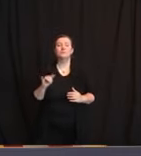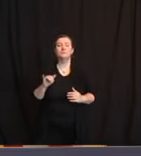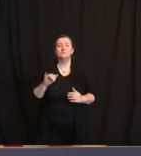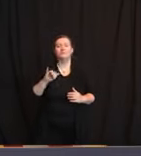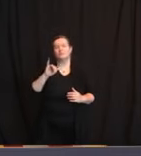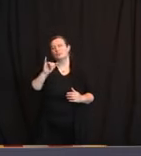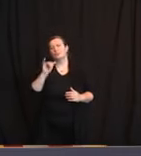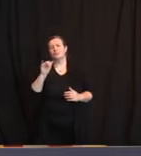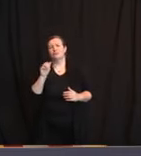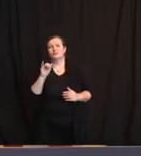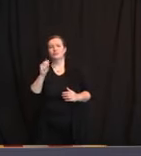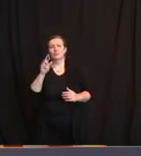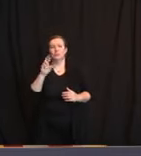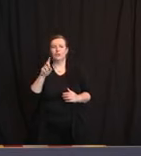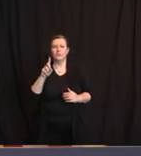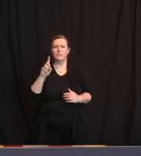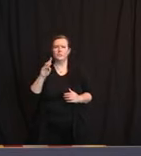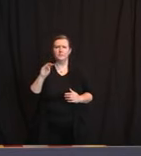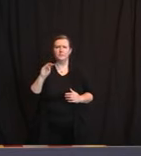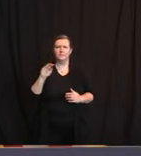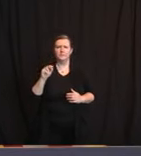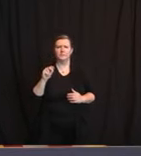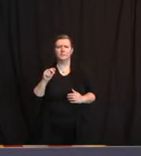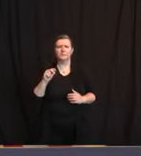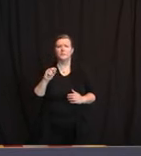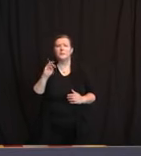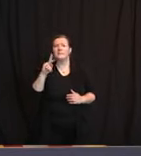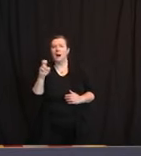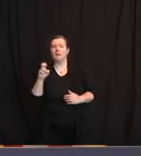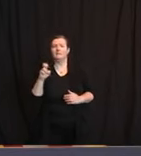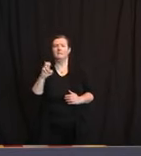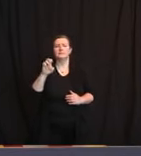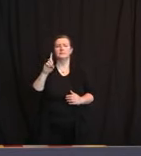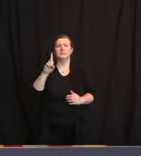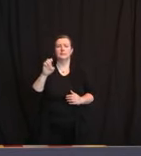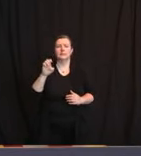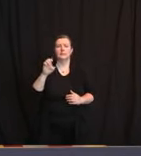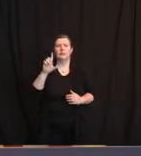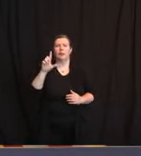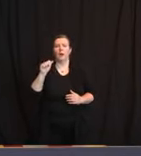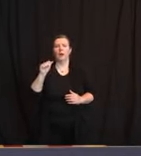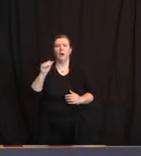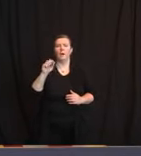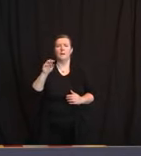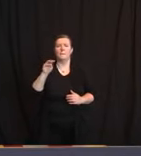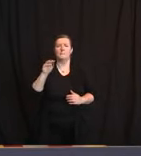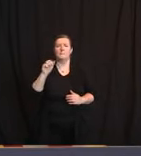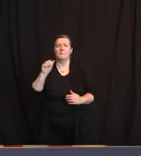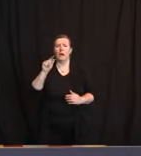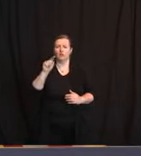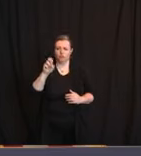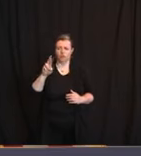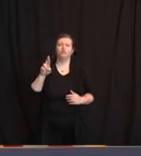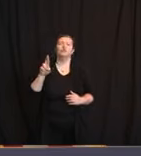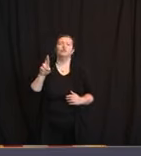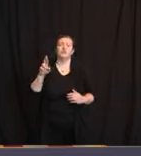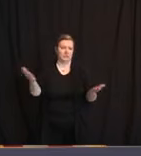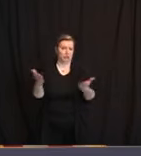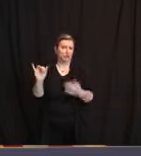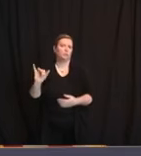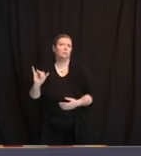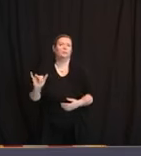is here, Head of Intergovernmental Affairs. Mike Delamater is with us, who will be answering questions, I suspect, for the next 10 days, or at